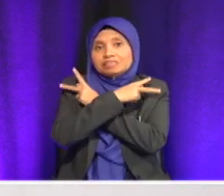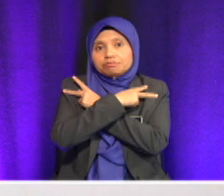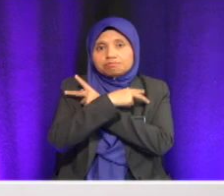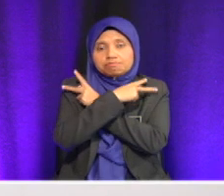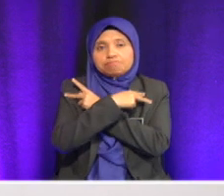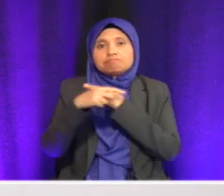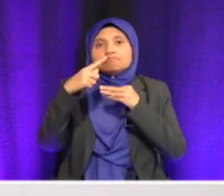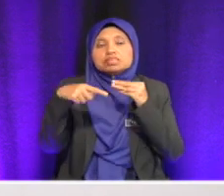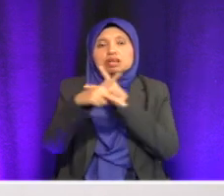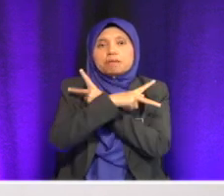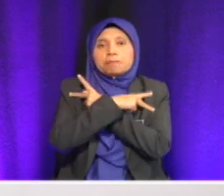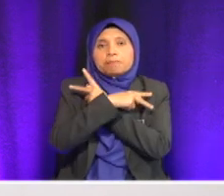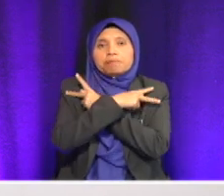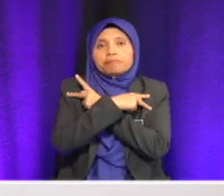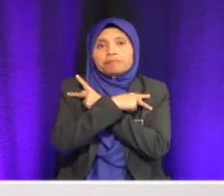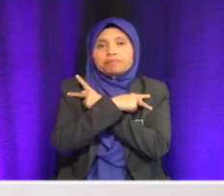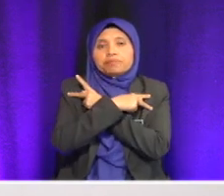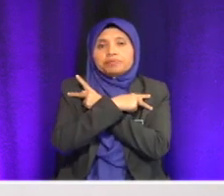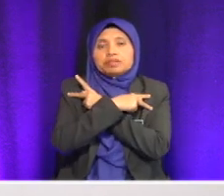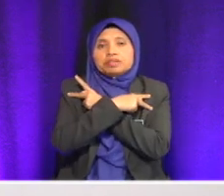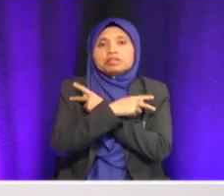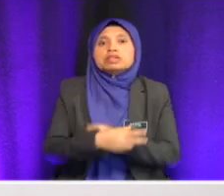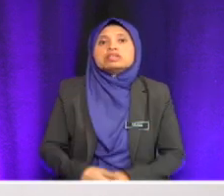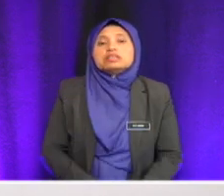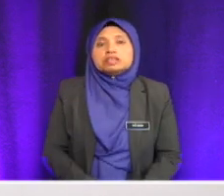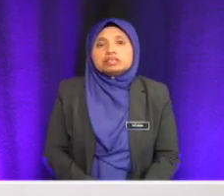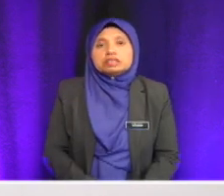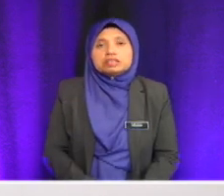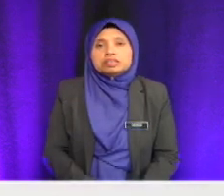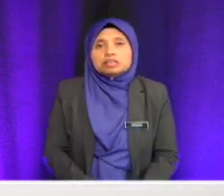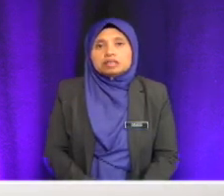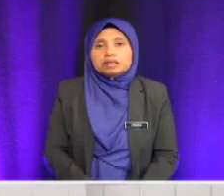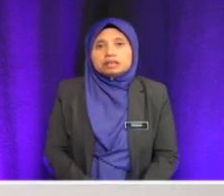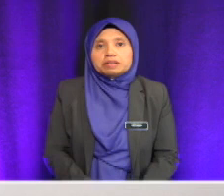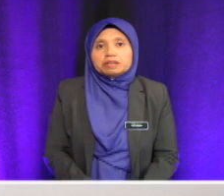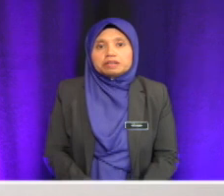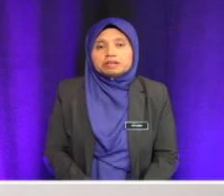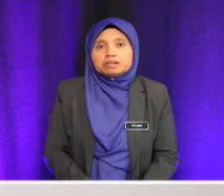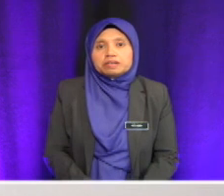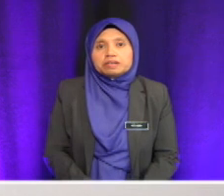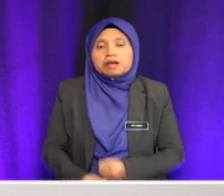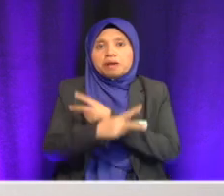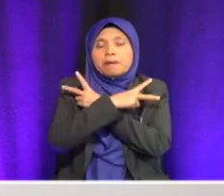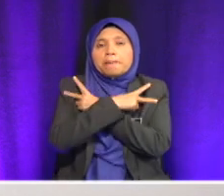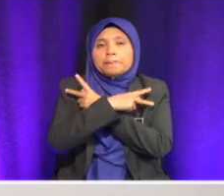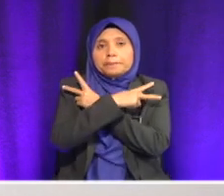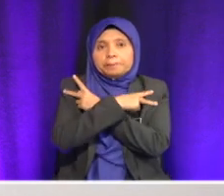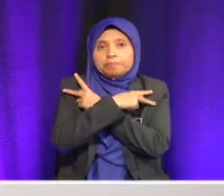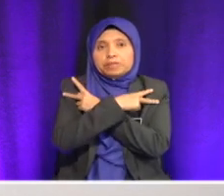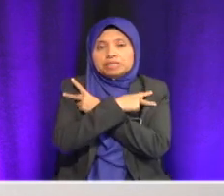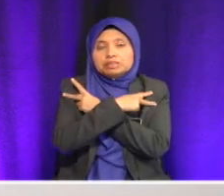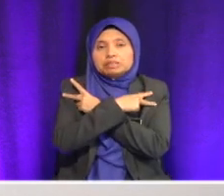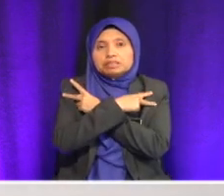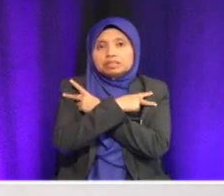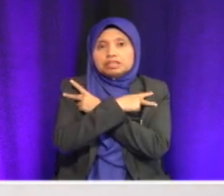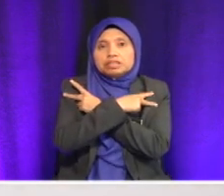about? It prefers to be alone, and panda is also a strong climber and swimmer. Oh.